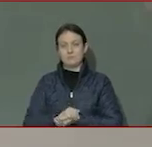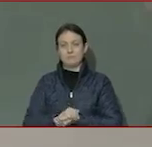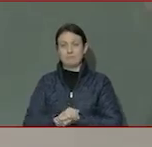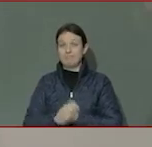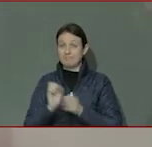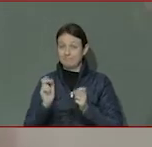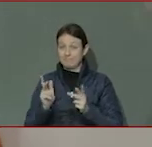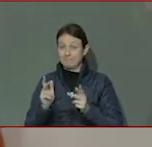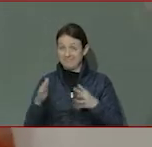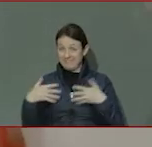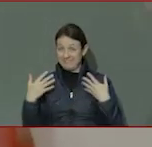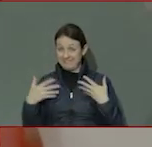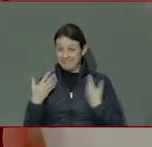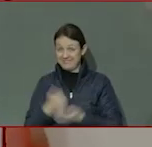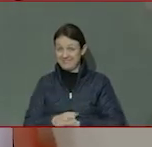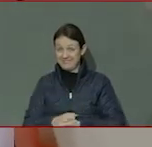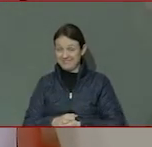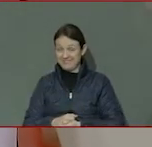Okay, happy with that?